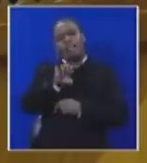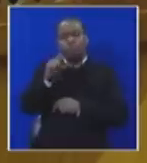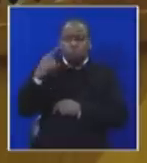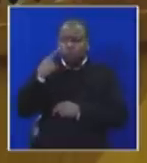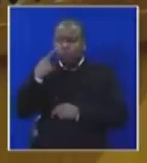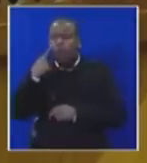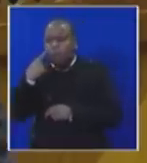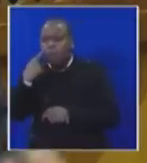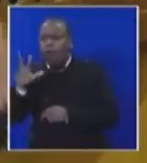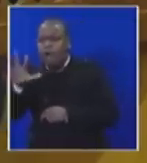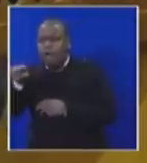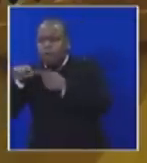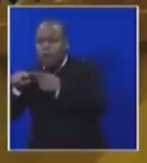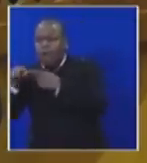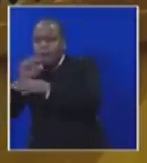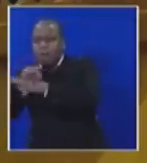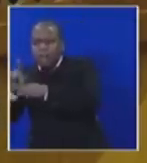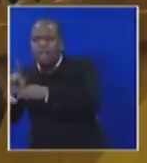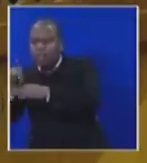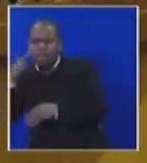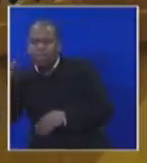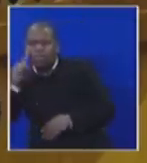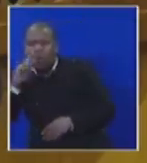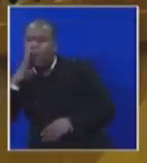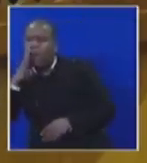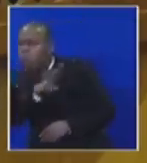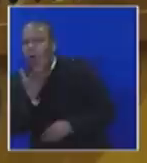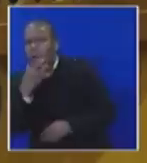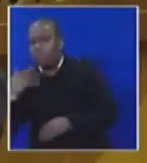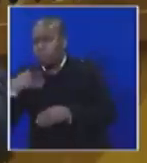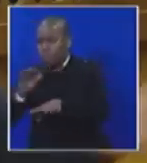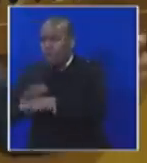of the 9-point plan to eradicate poverty and to create jobs.